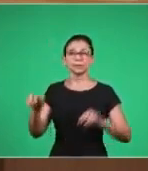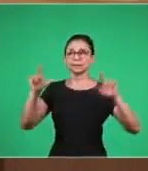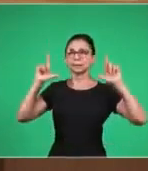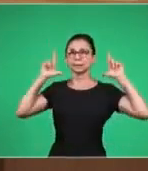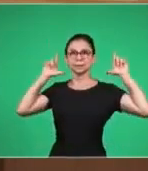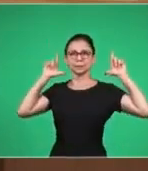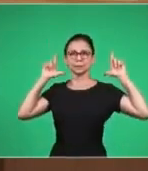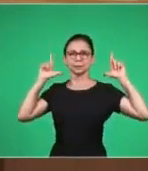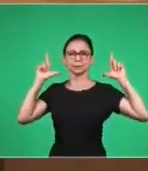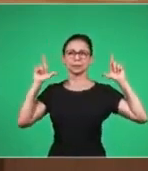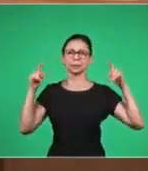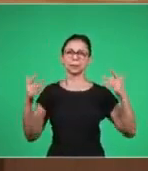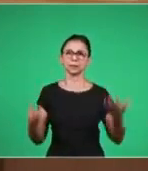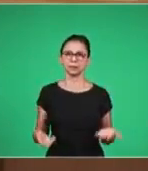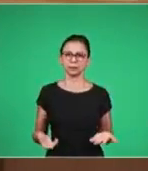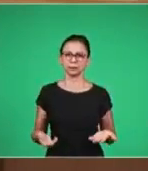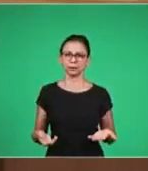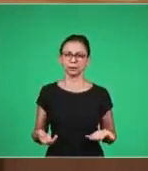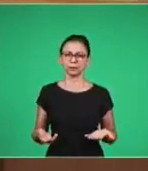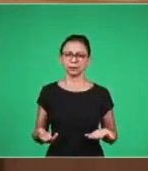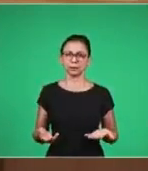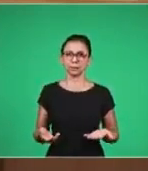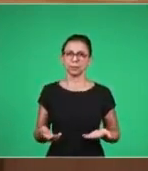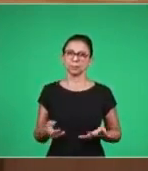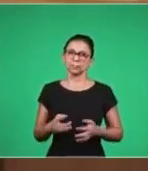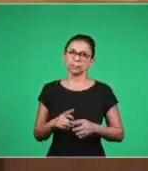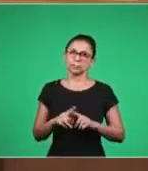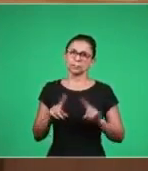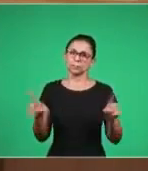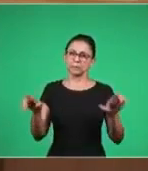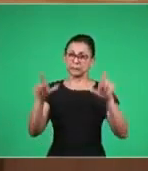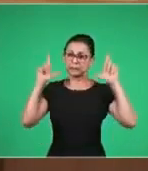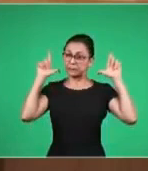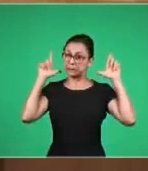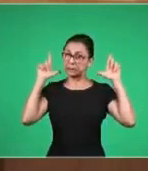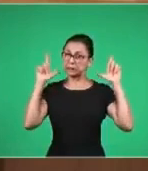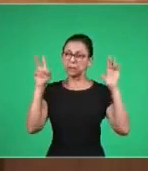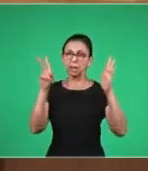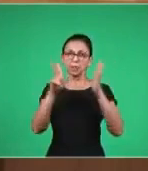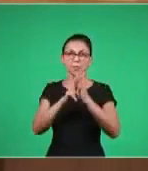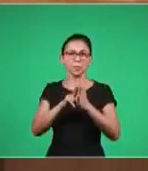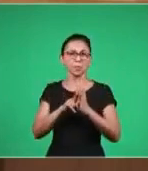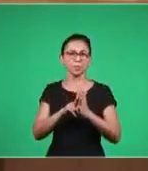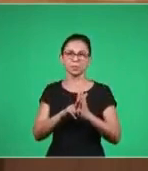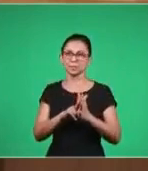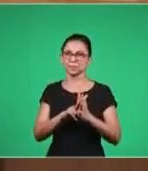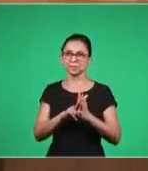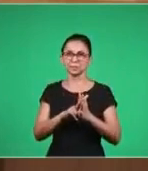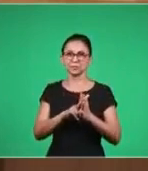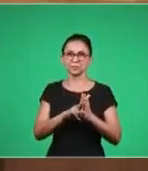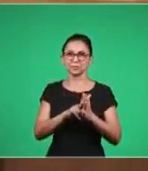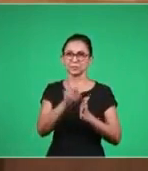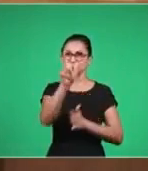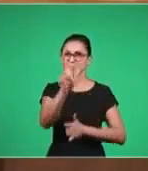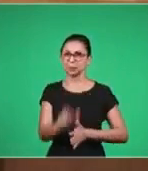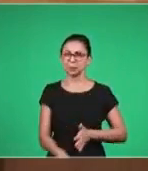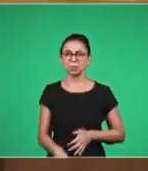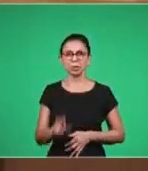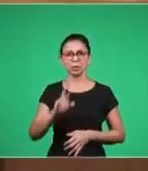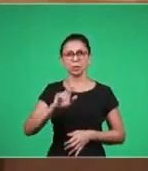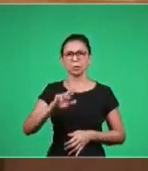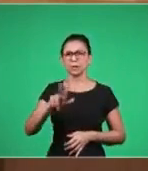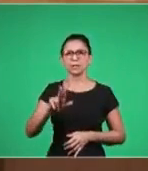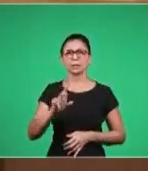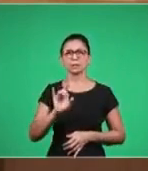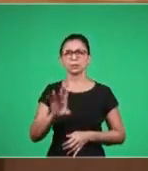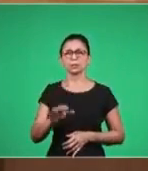Some people think that when they're in church, they have to show off. They have to be super extravagant. And